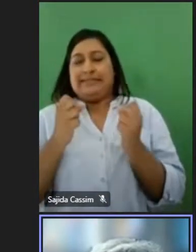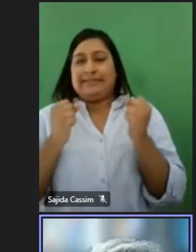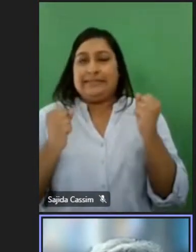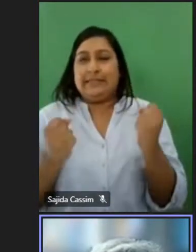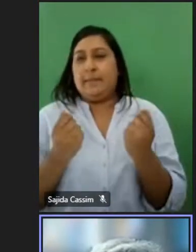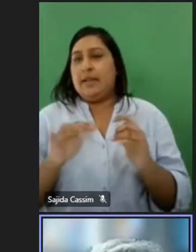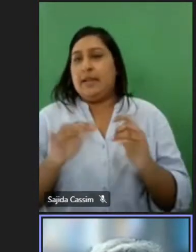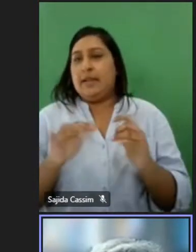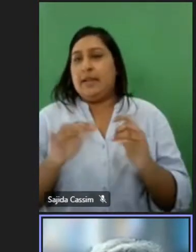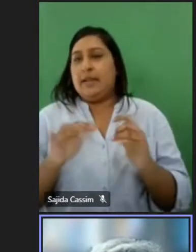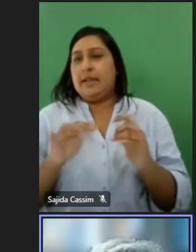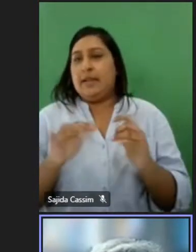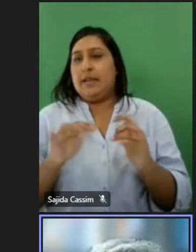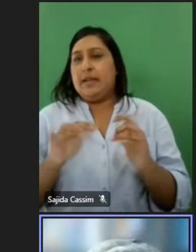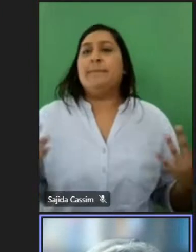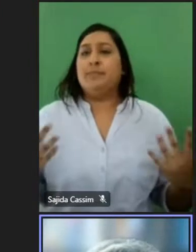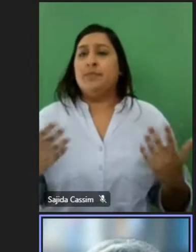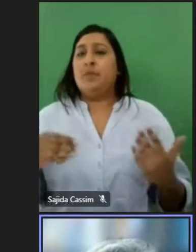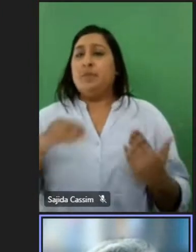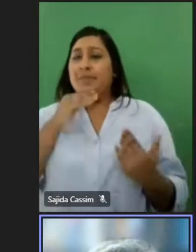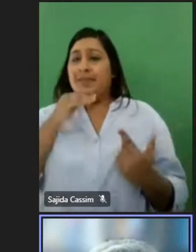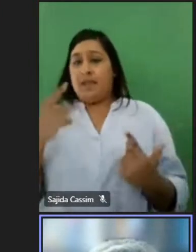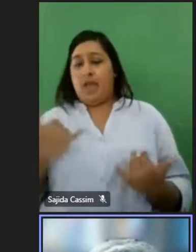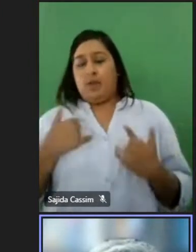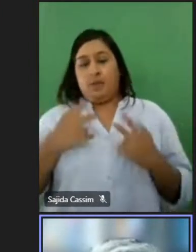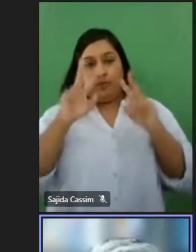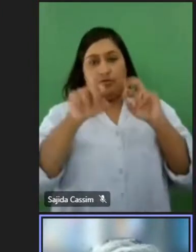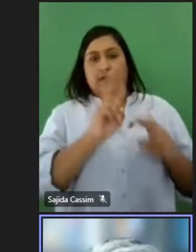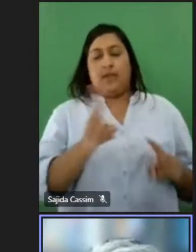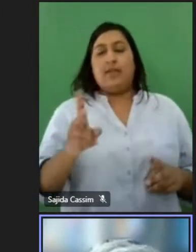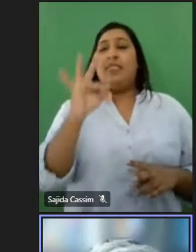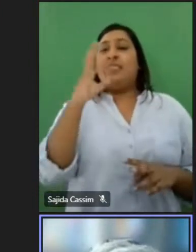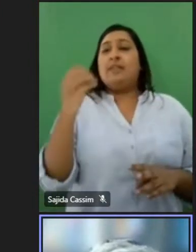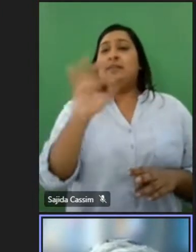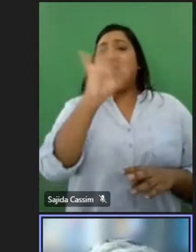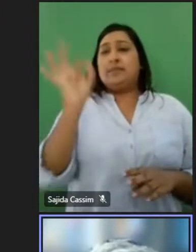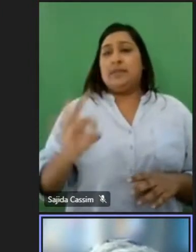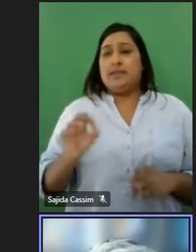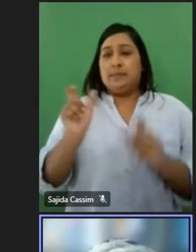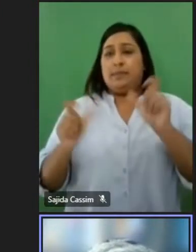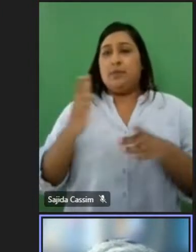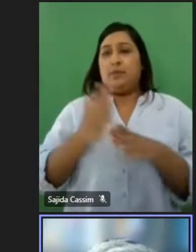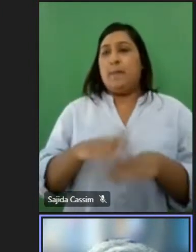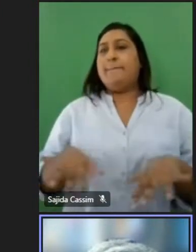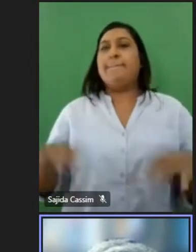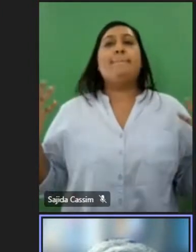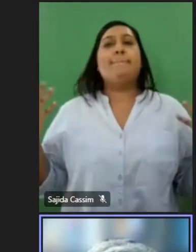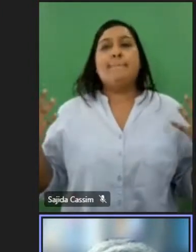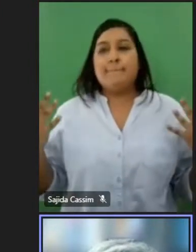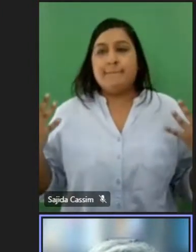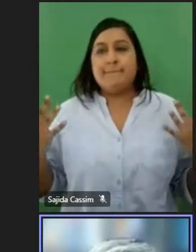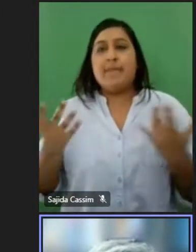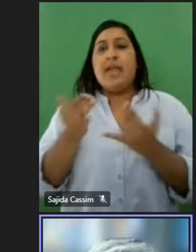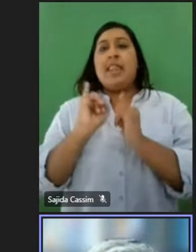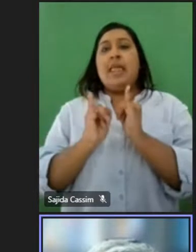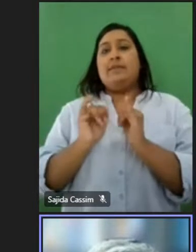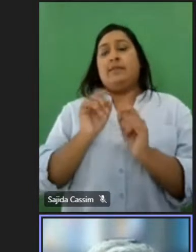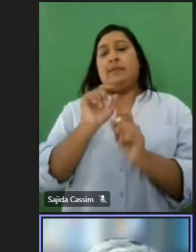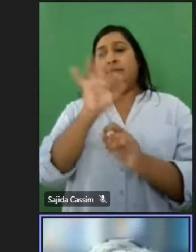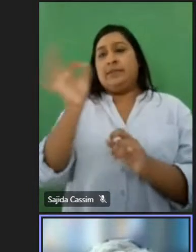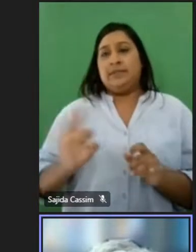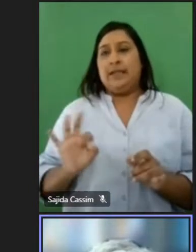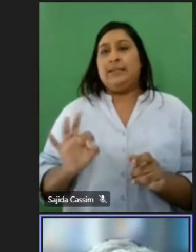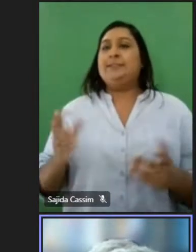So 13% lost their jobs, 11% were working at reduced pay, and 6% had to take